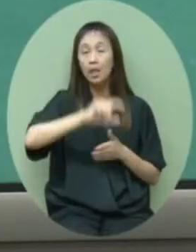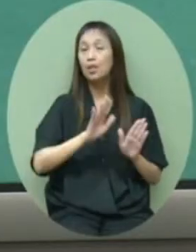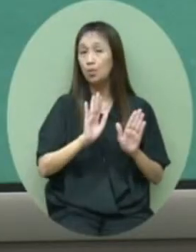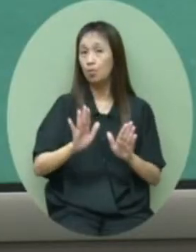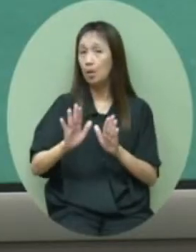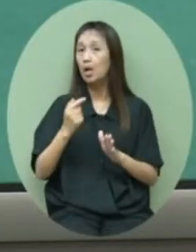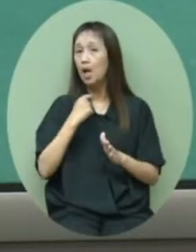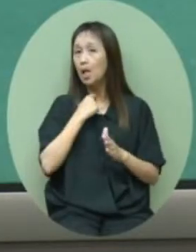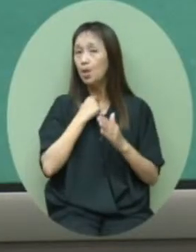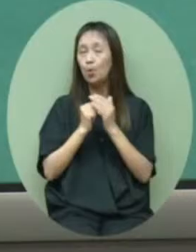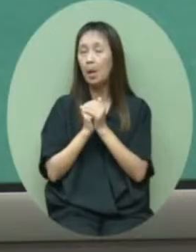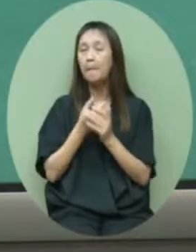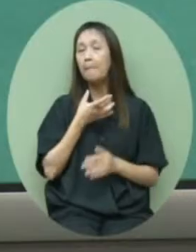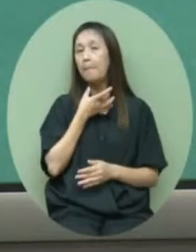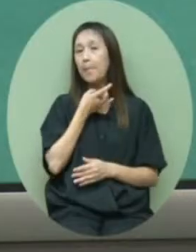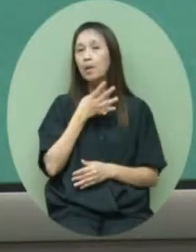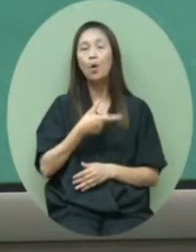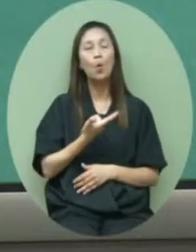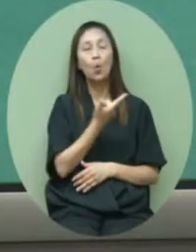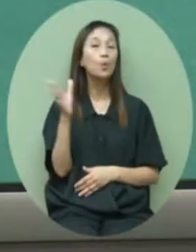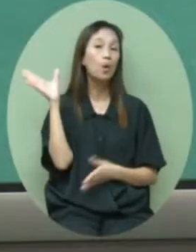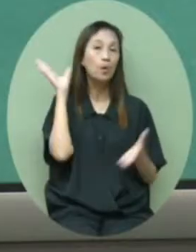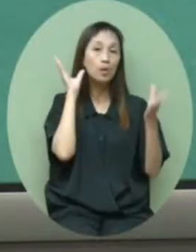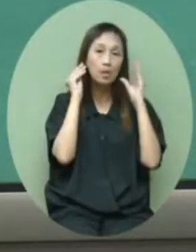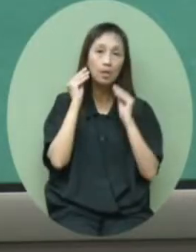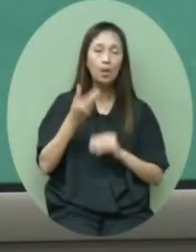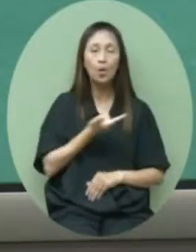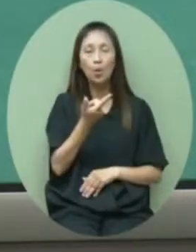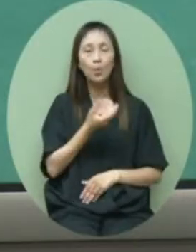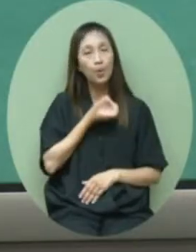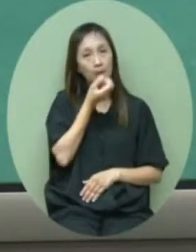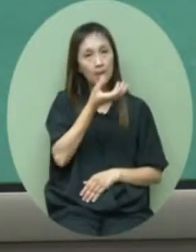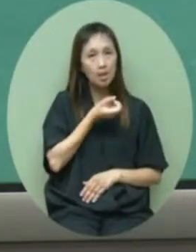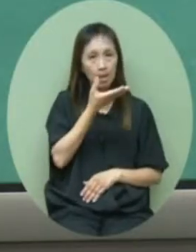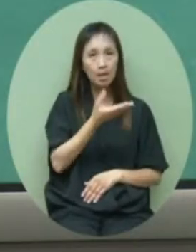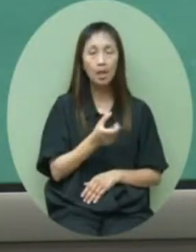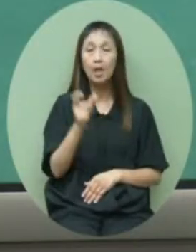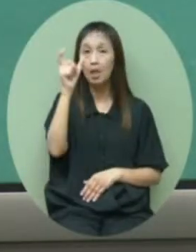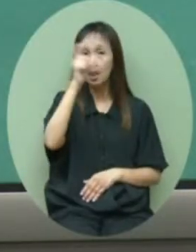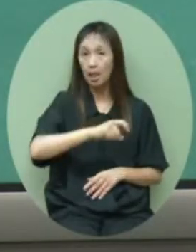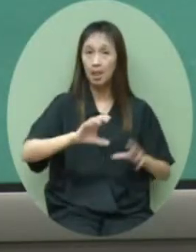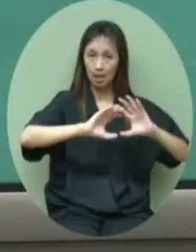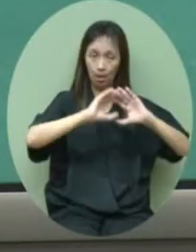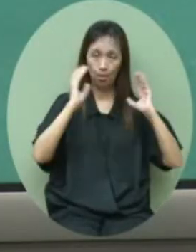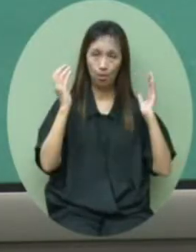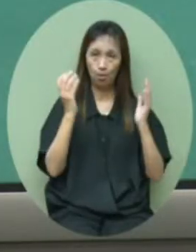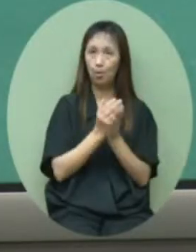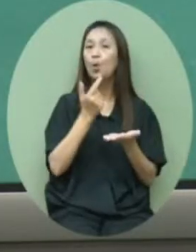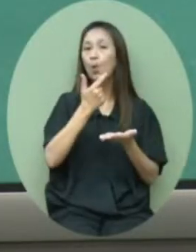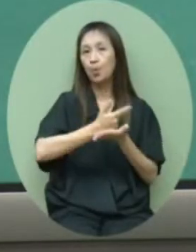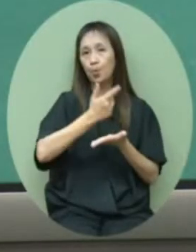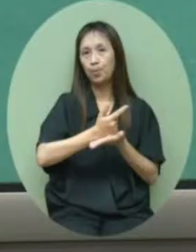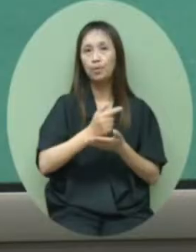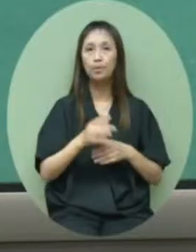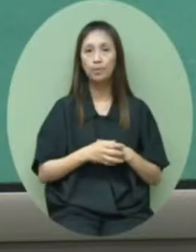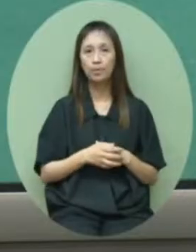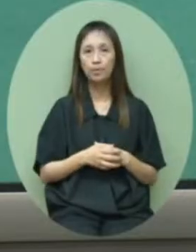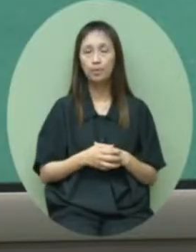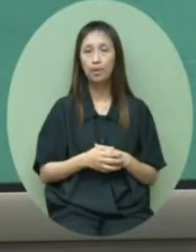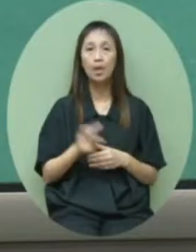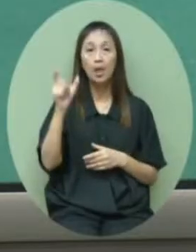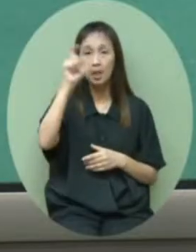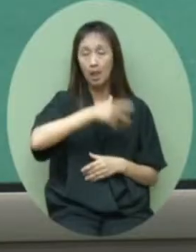cautious. The public are not happy with the taxi services. There are different views and